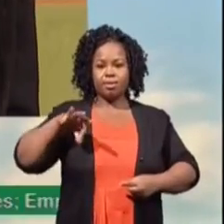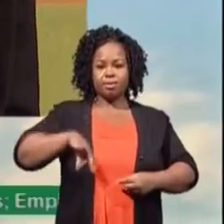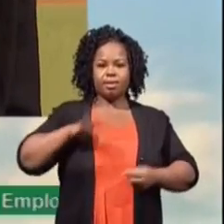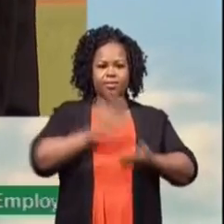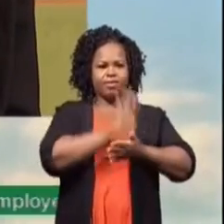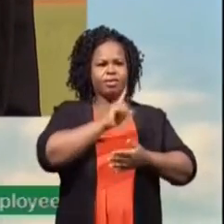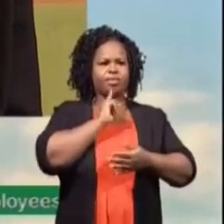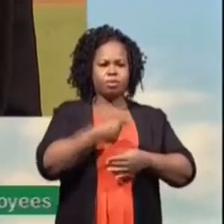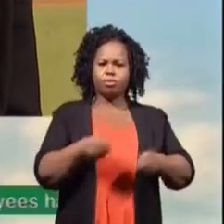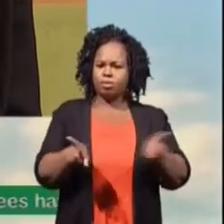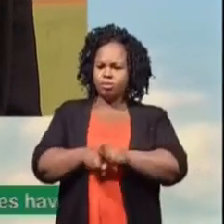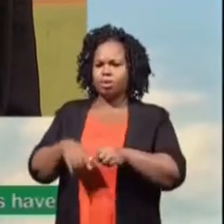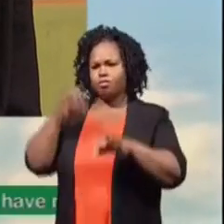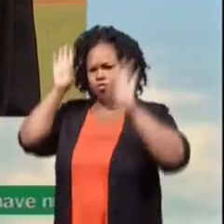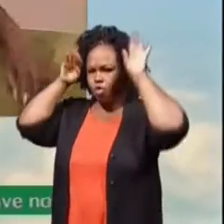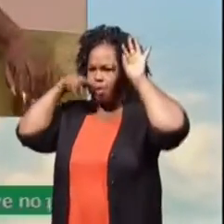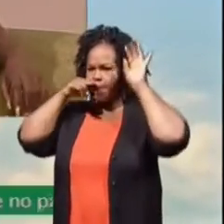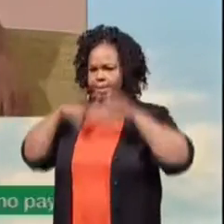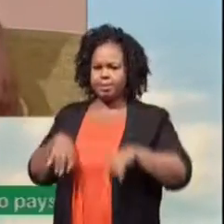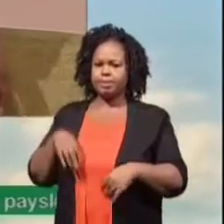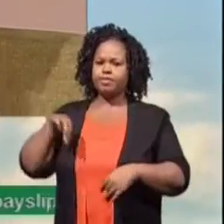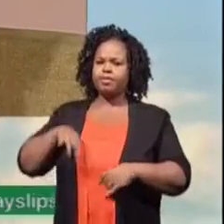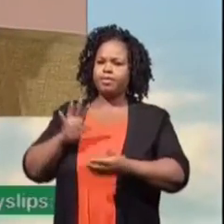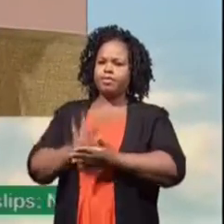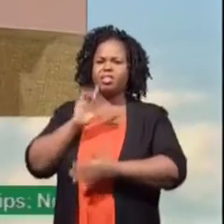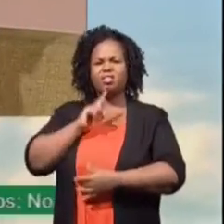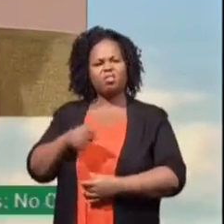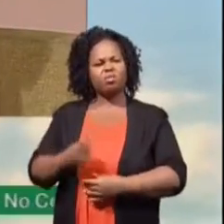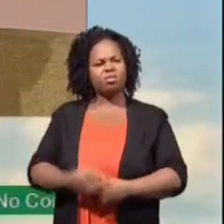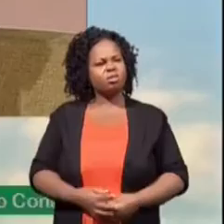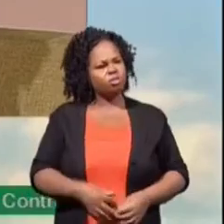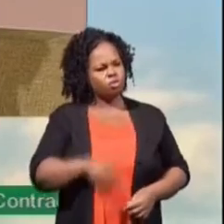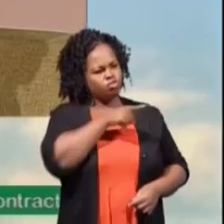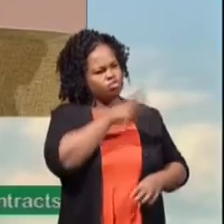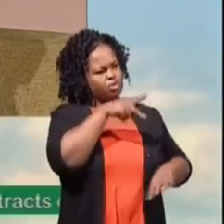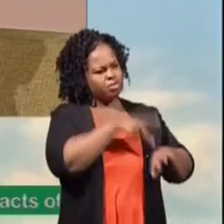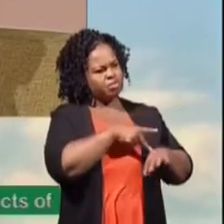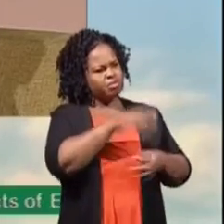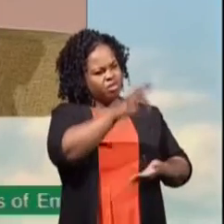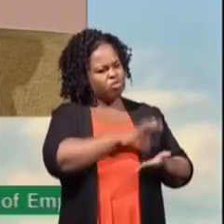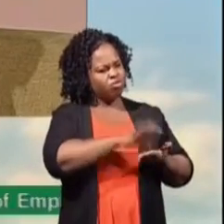no secretary abe ku 15000 we principal wena e crash why ama mistress angena ama contract